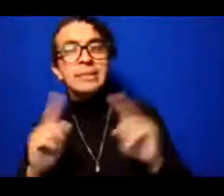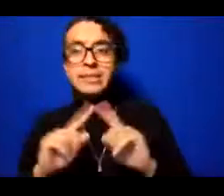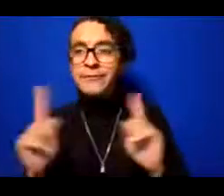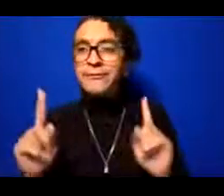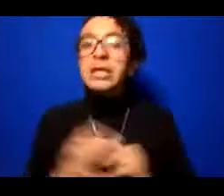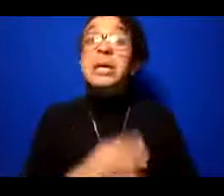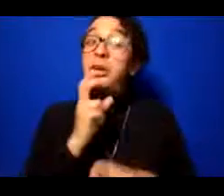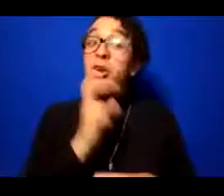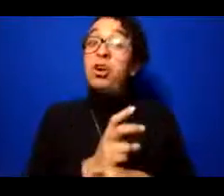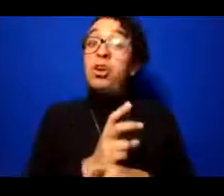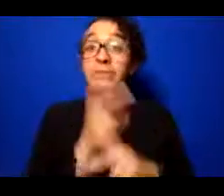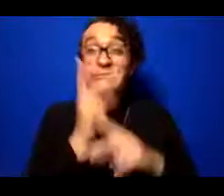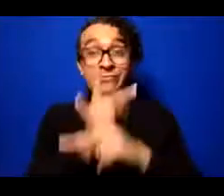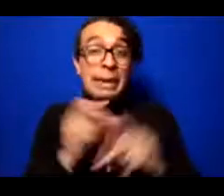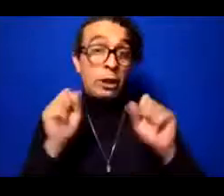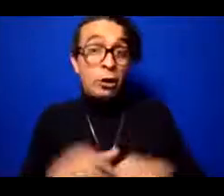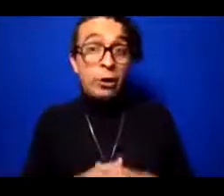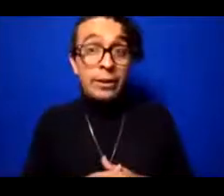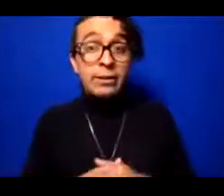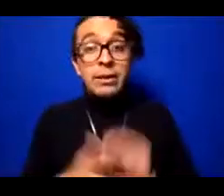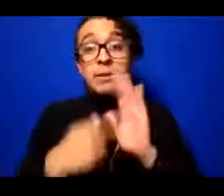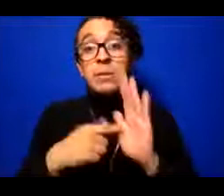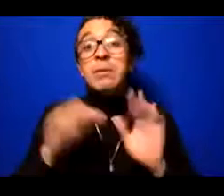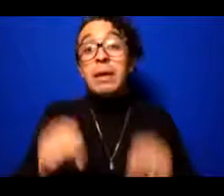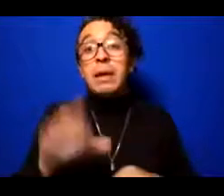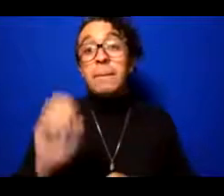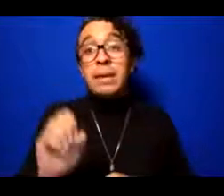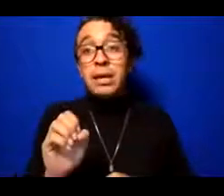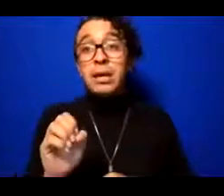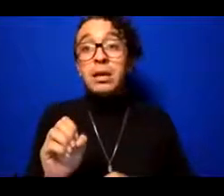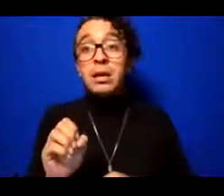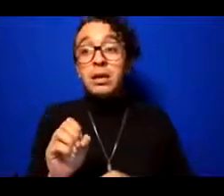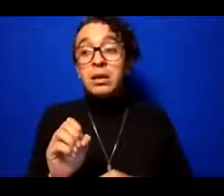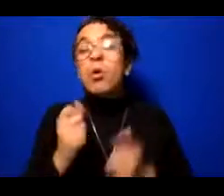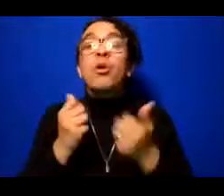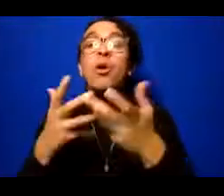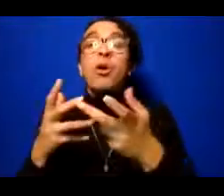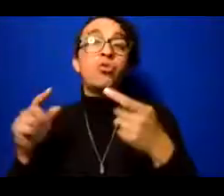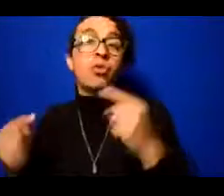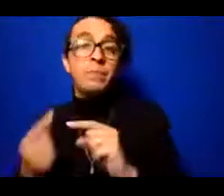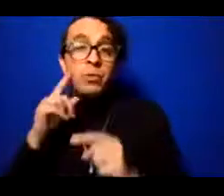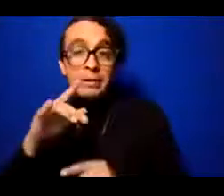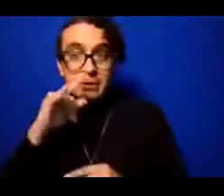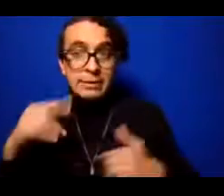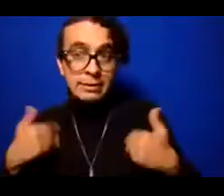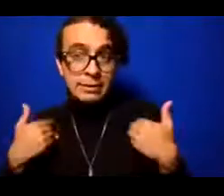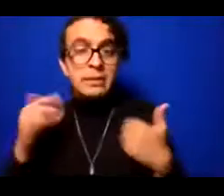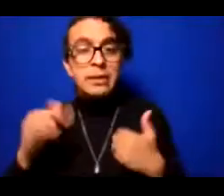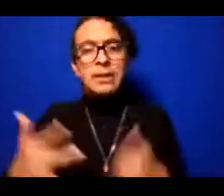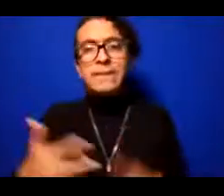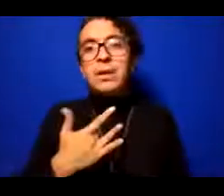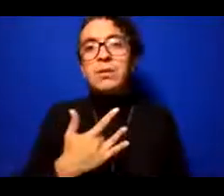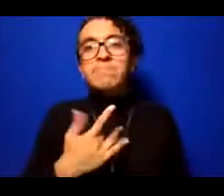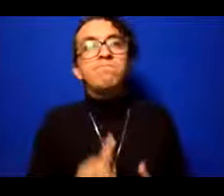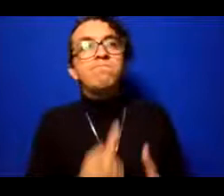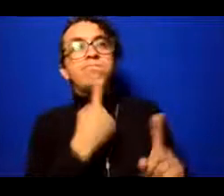to navigate. And sometimes it can actually be harmful to our teens if they feel like they're disappointing their